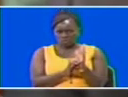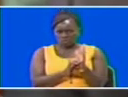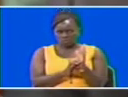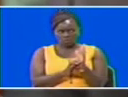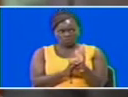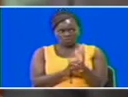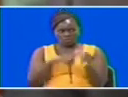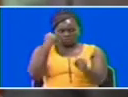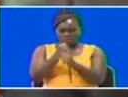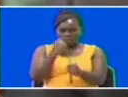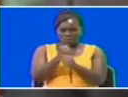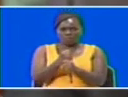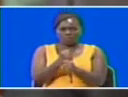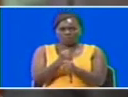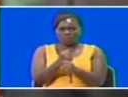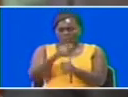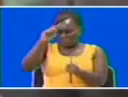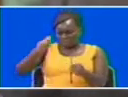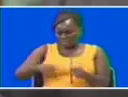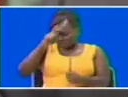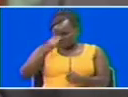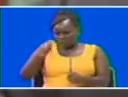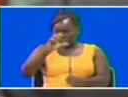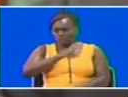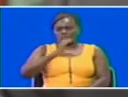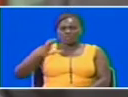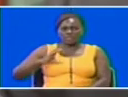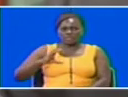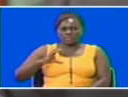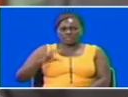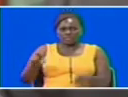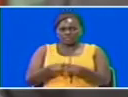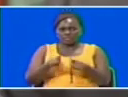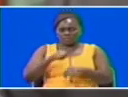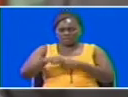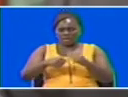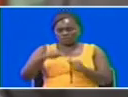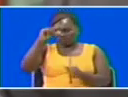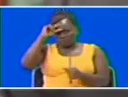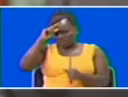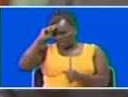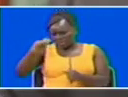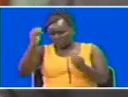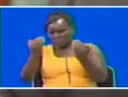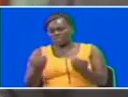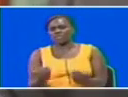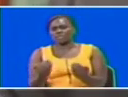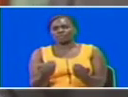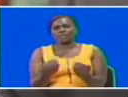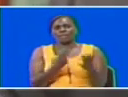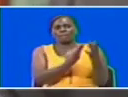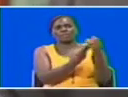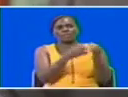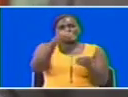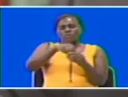The constitution delegation of tasks to the legislature must be respected, and comity between the arms of government requires respect for a cooperative partnership